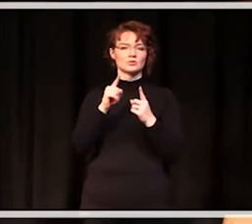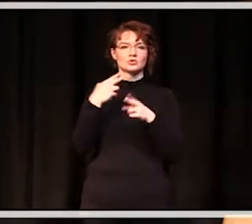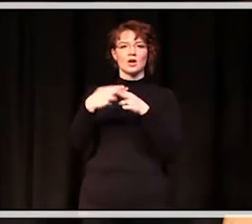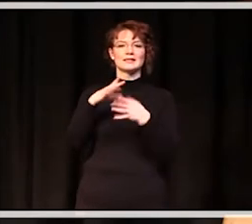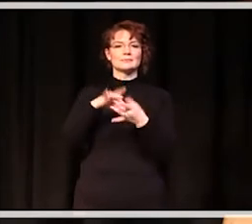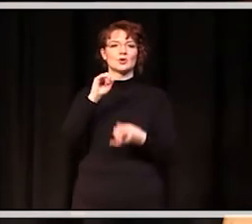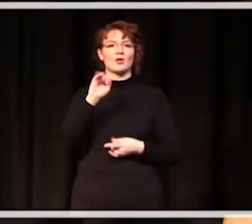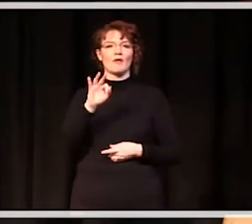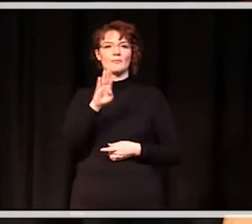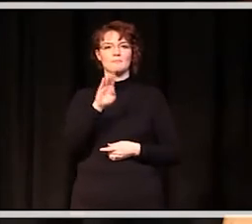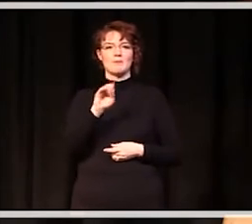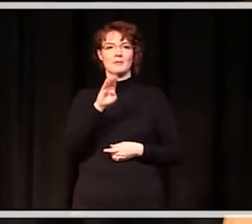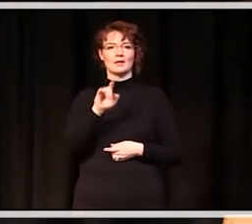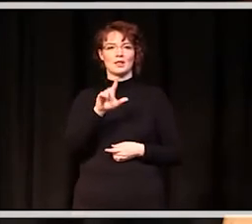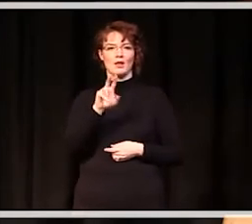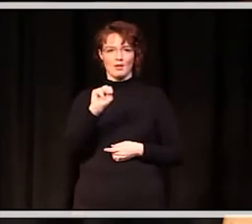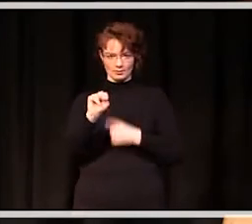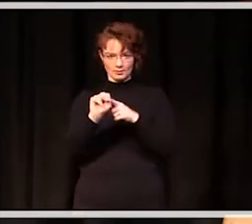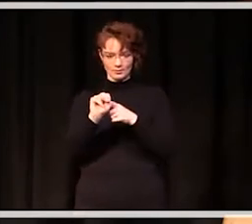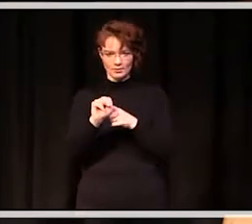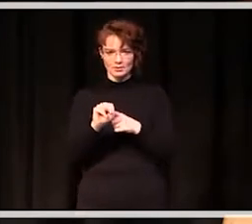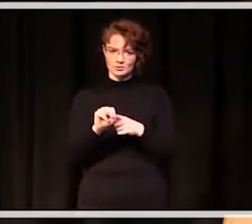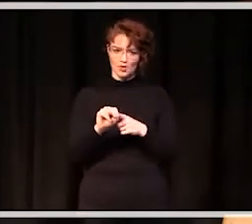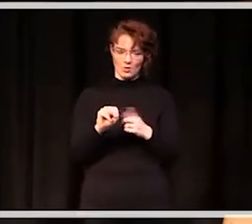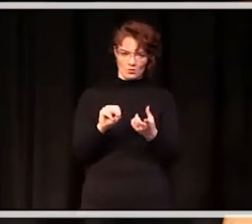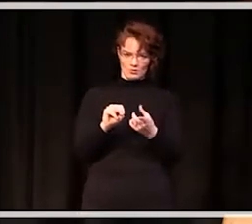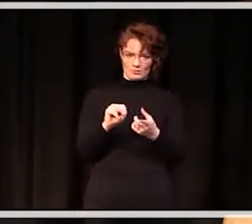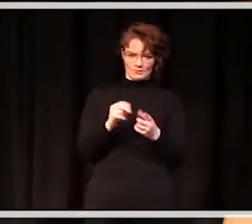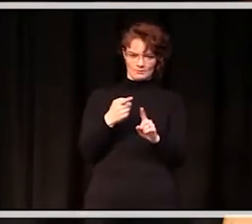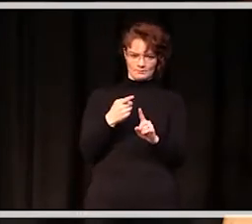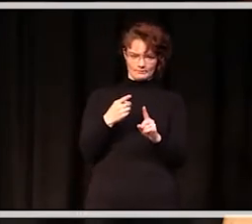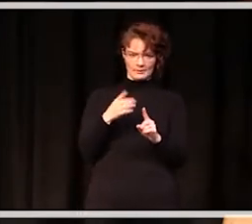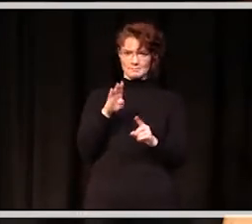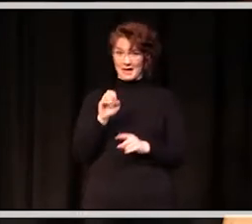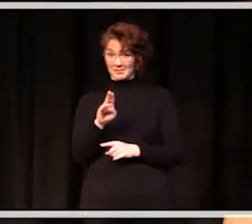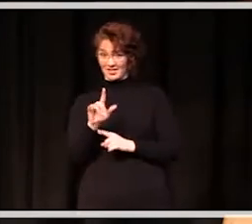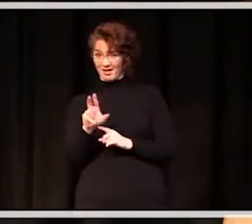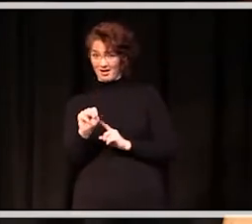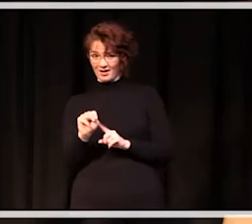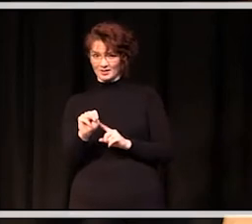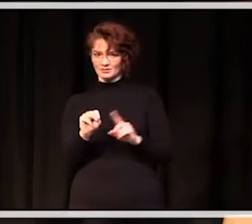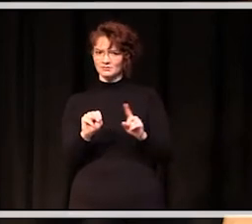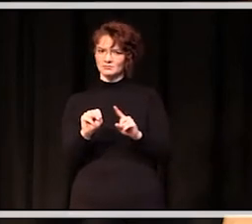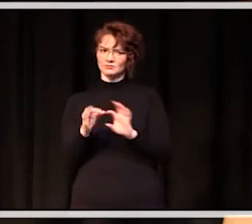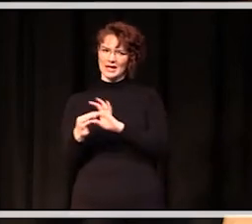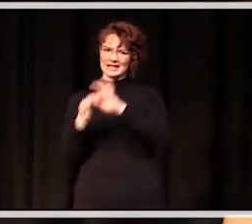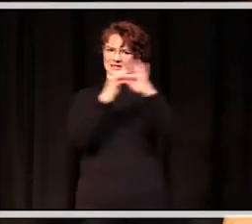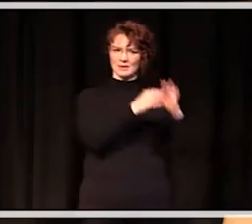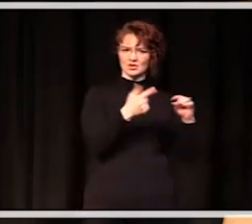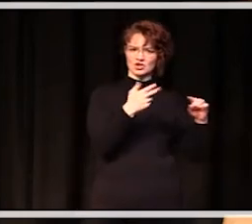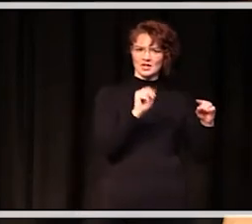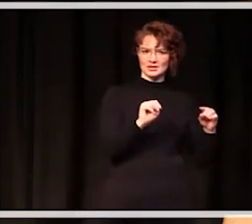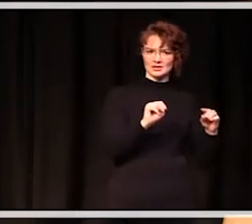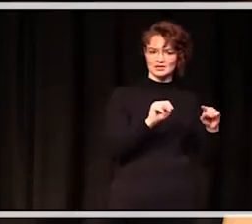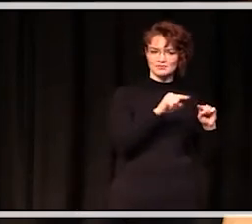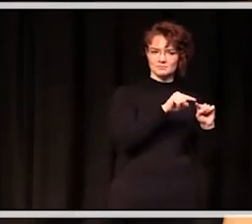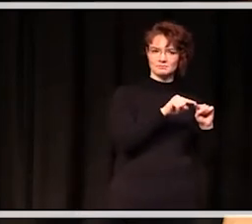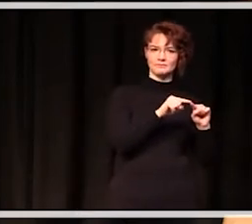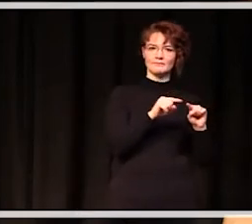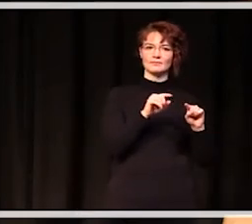Babylon. And the roots of this whole spirit of Babylon is a story found in Genesis chapter 11. It's the Tower of